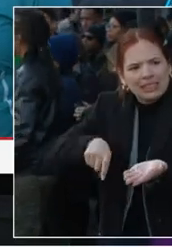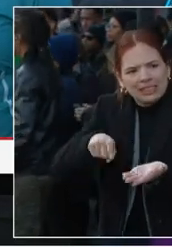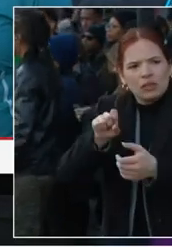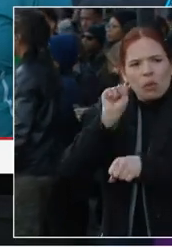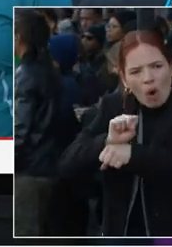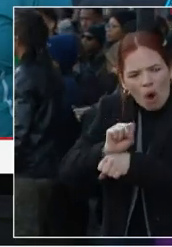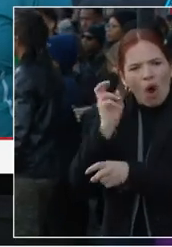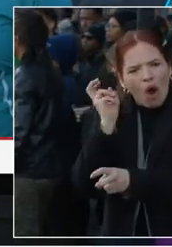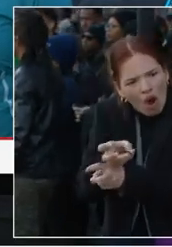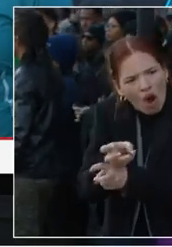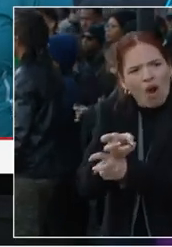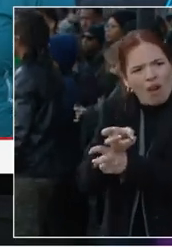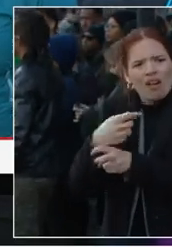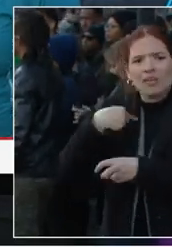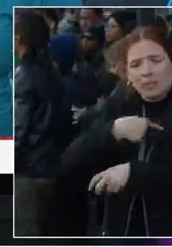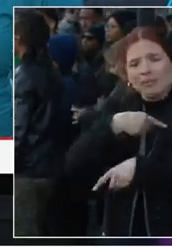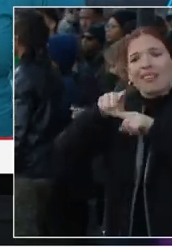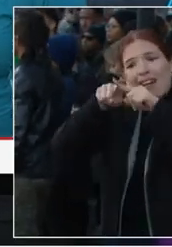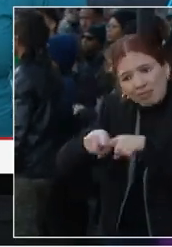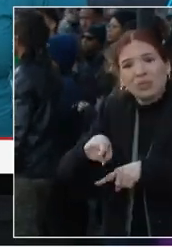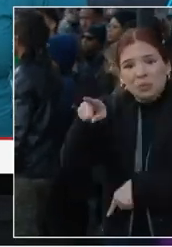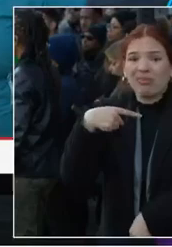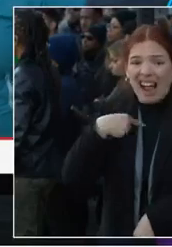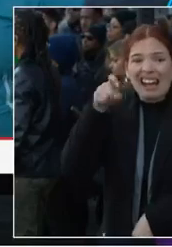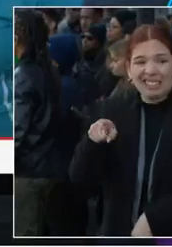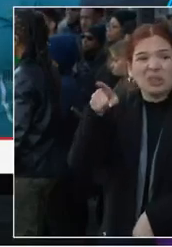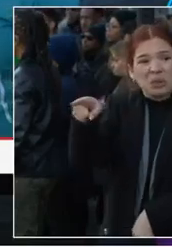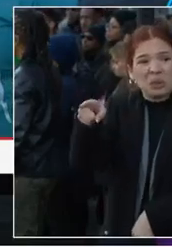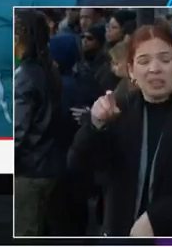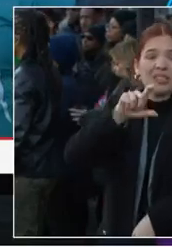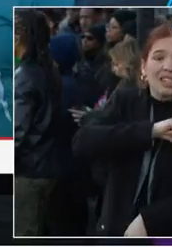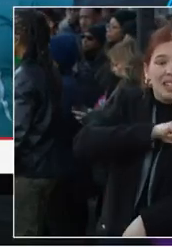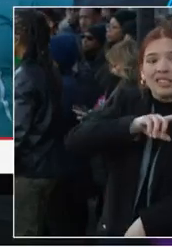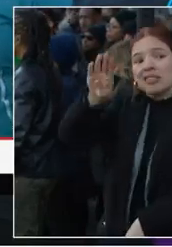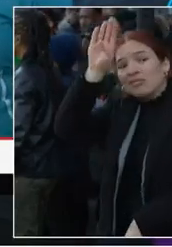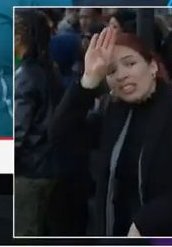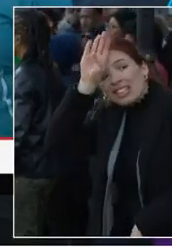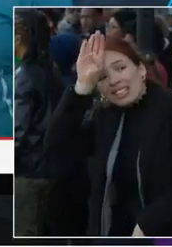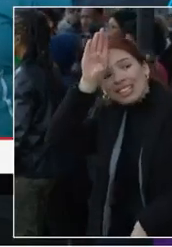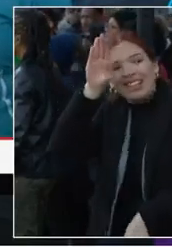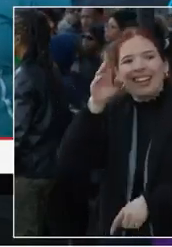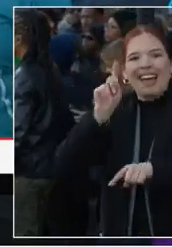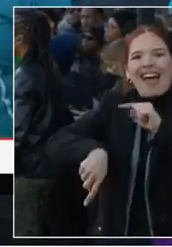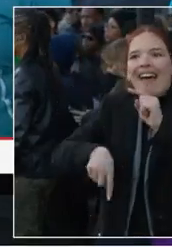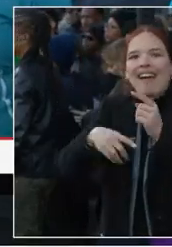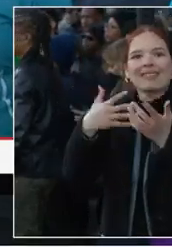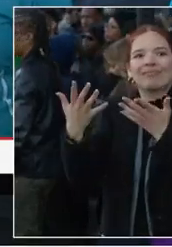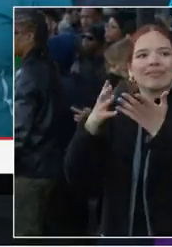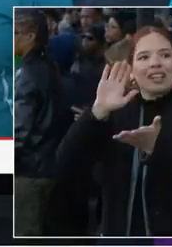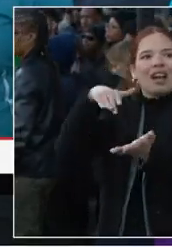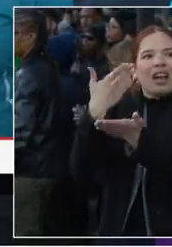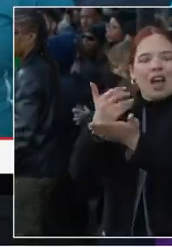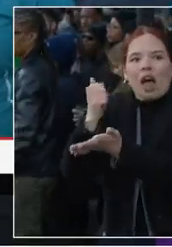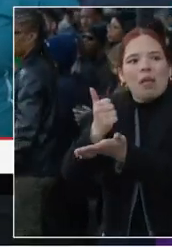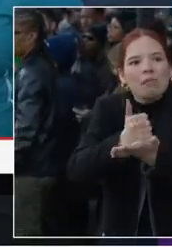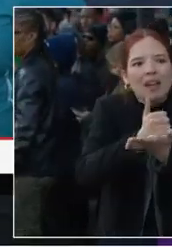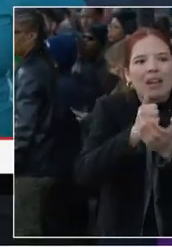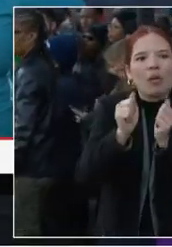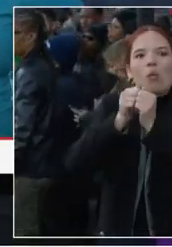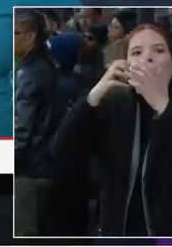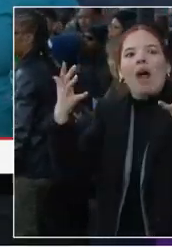counting on you. The police and the fire department, they can't get to you without OUC. All right, so when we